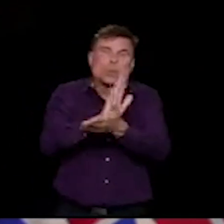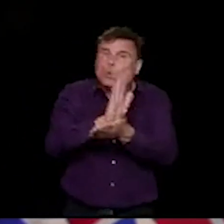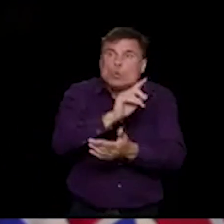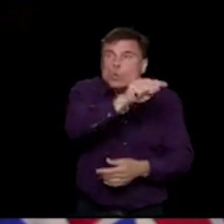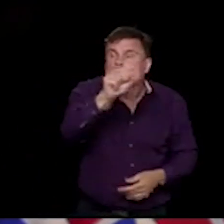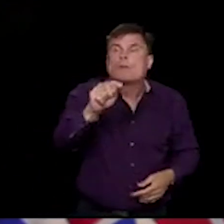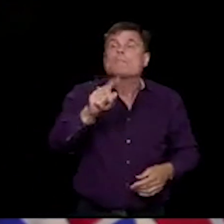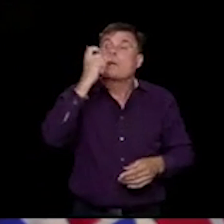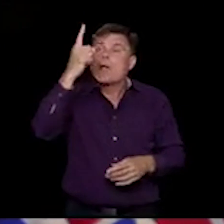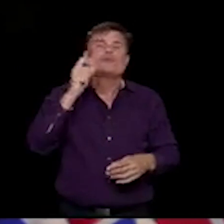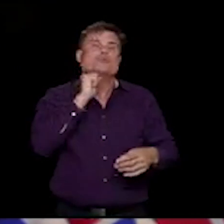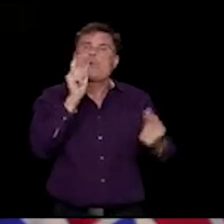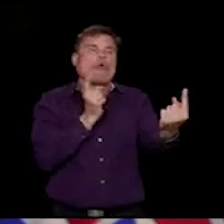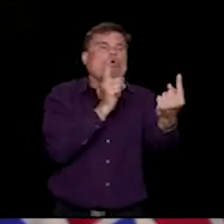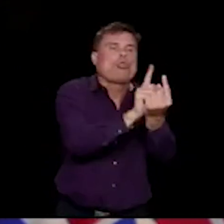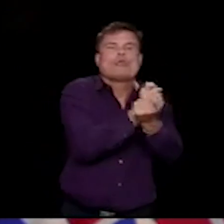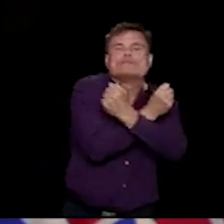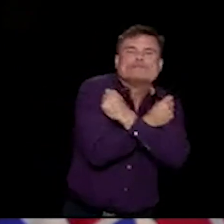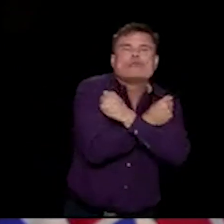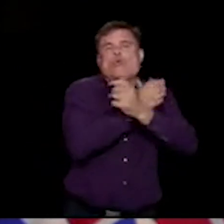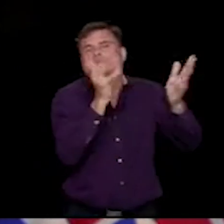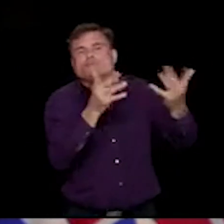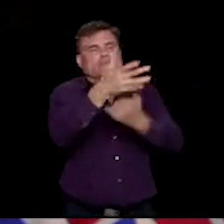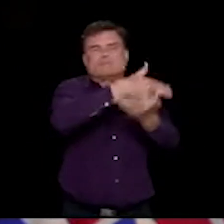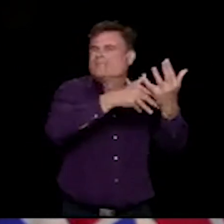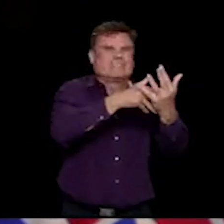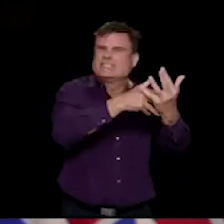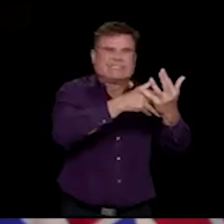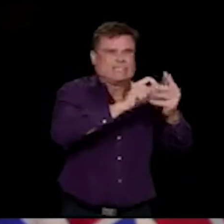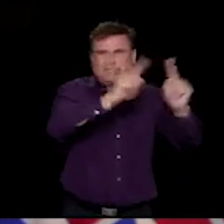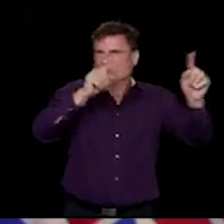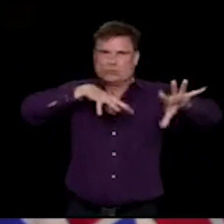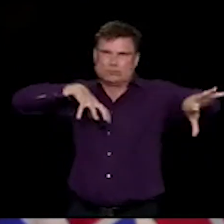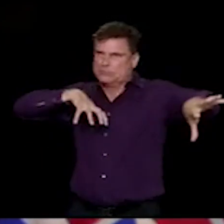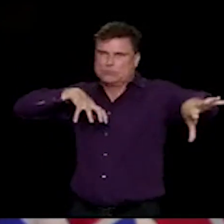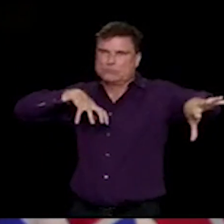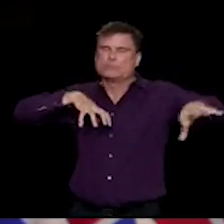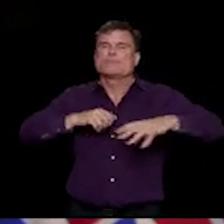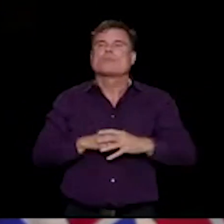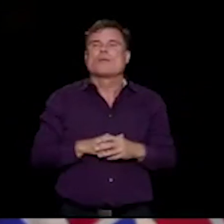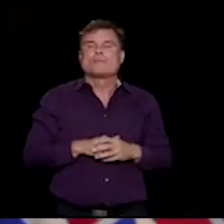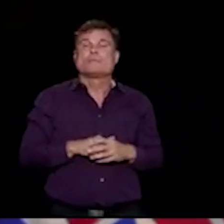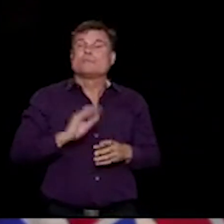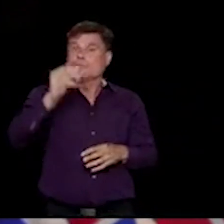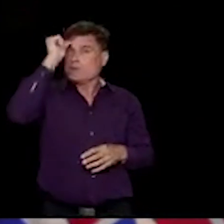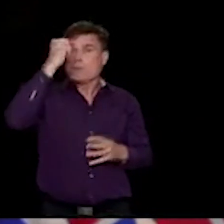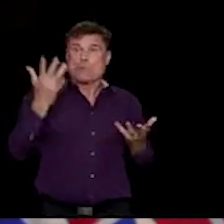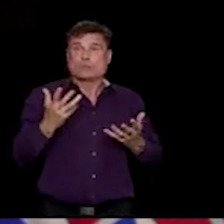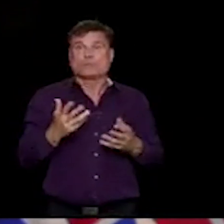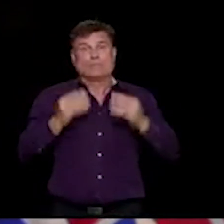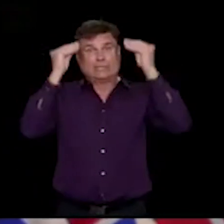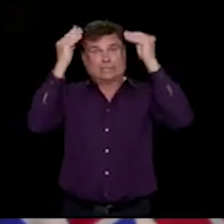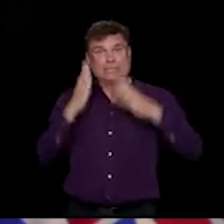and we need to have a bit more flexibility in the types of classes that they need to take to be able to fulfill their dreams and their